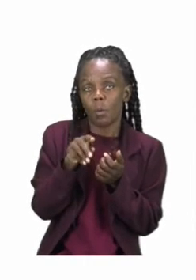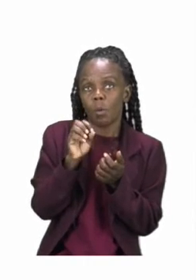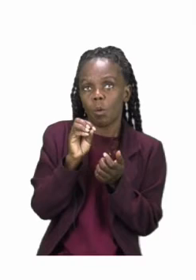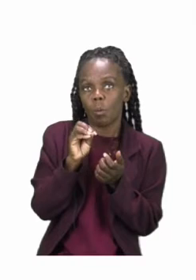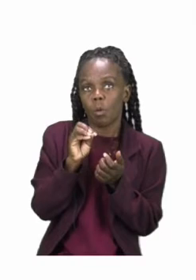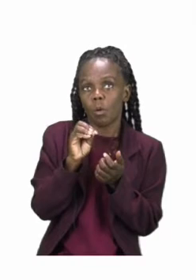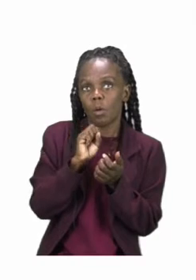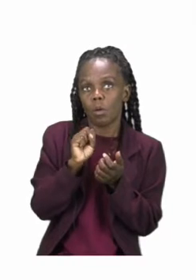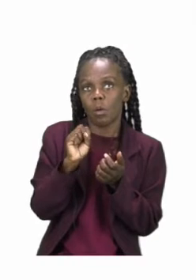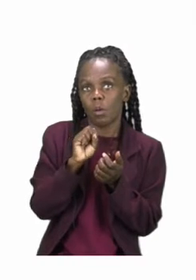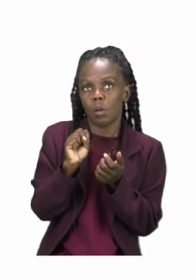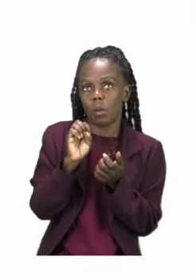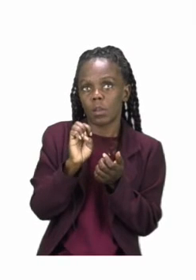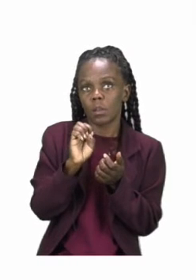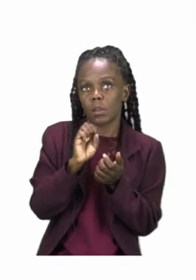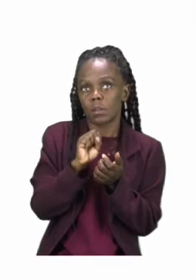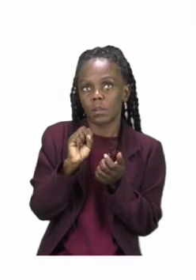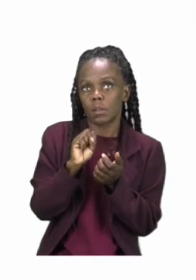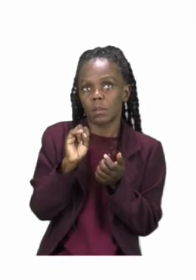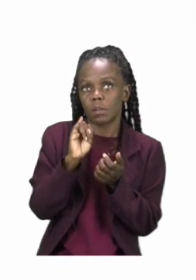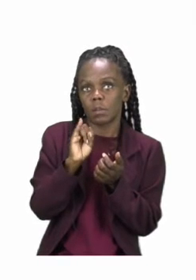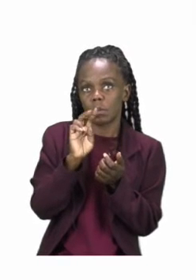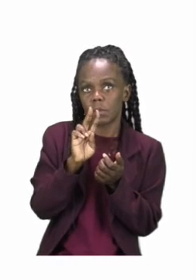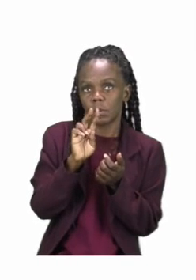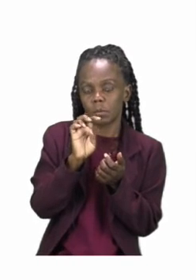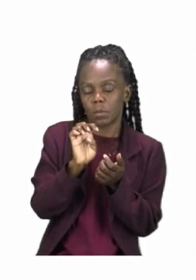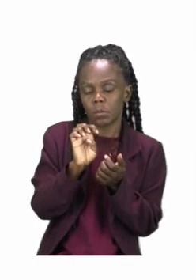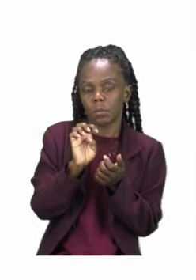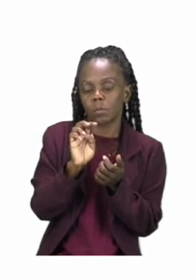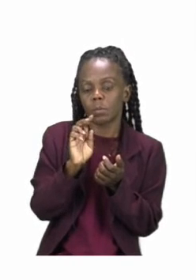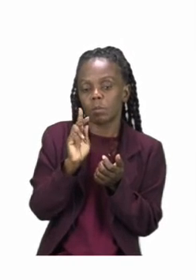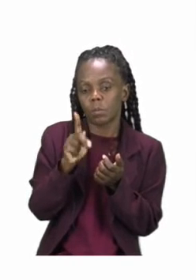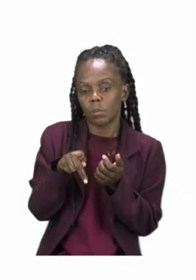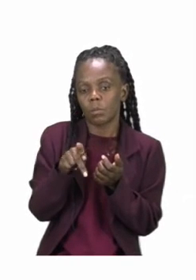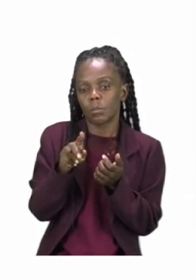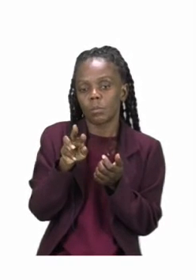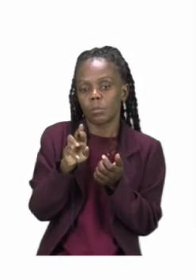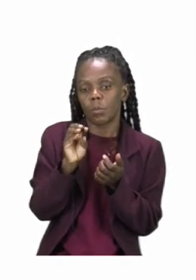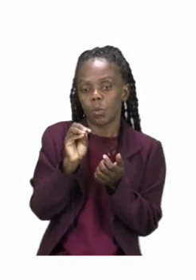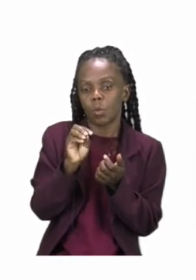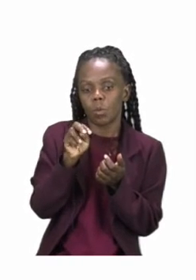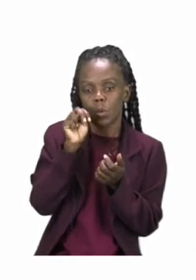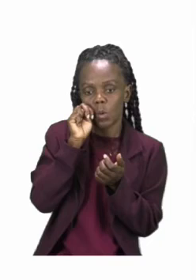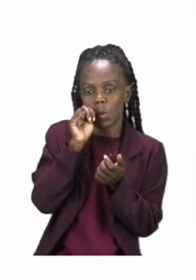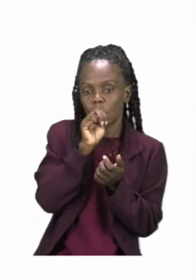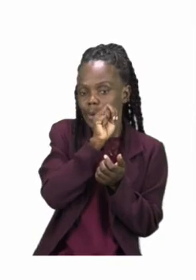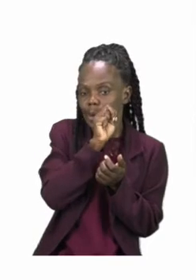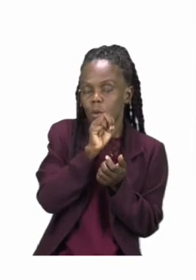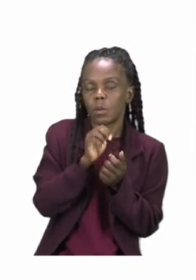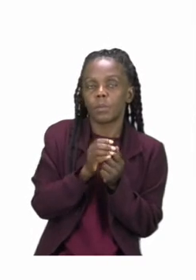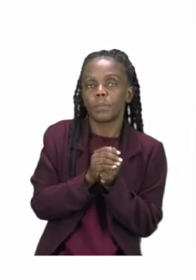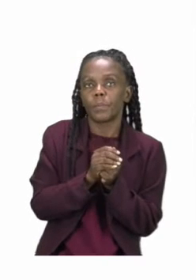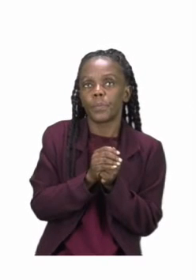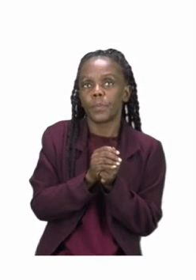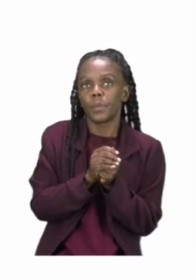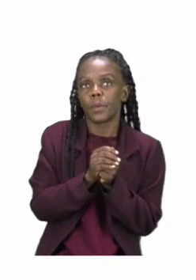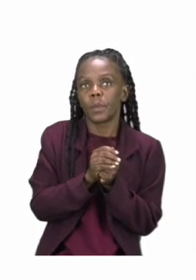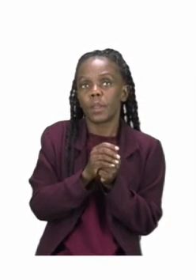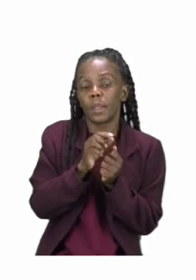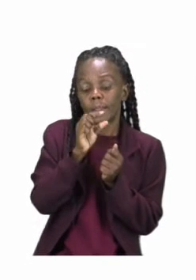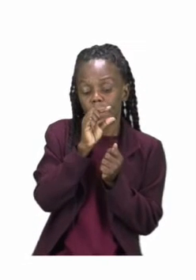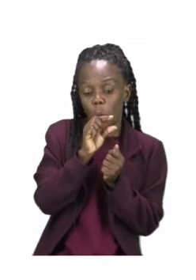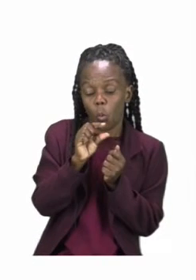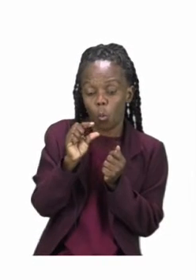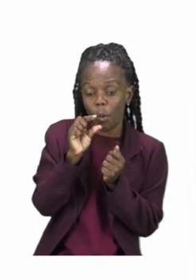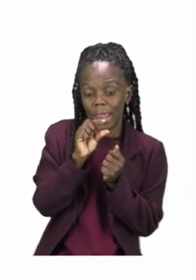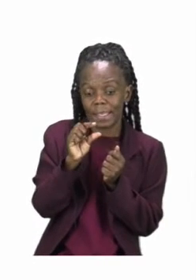Now, remember, boys and girls, a possessive pronoun is a word that shows who